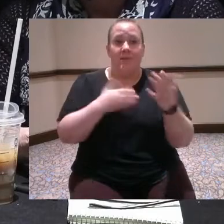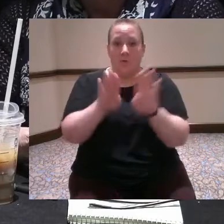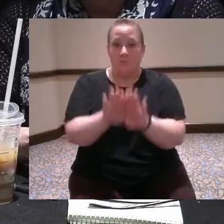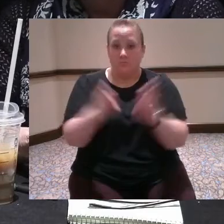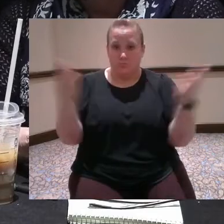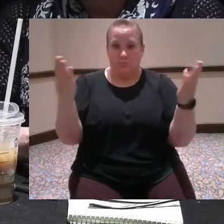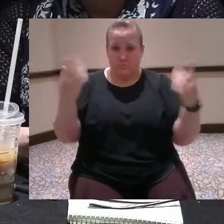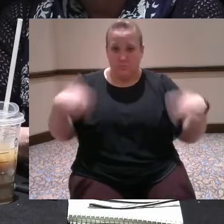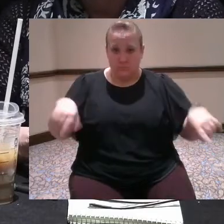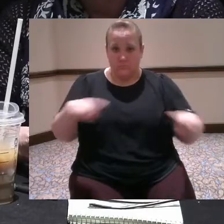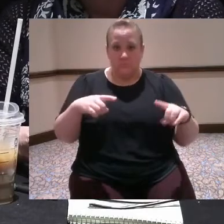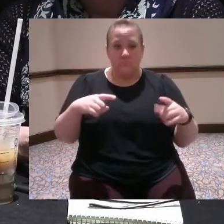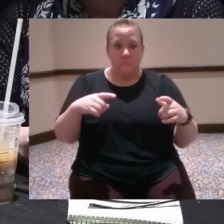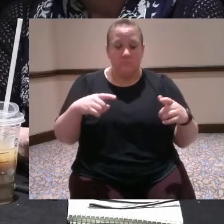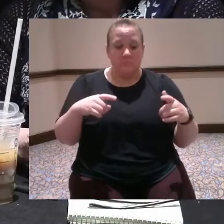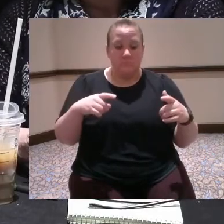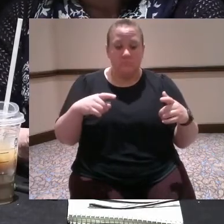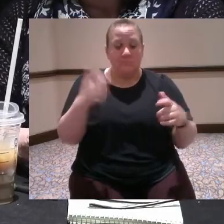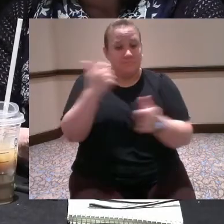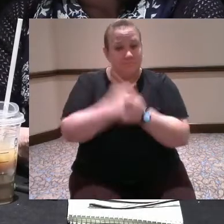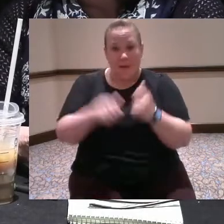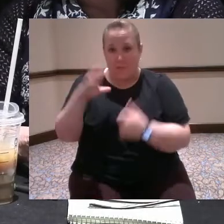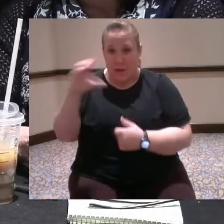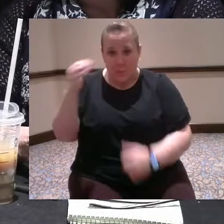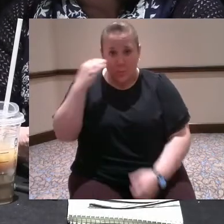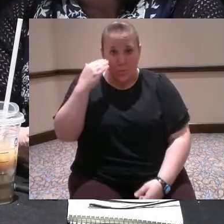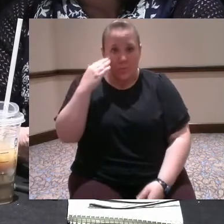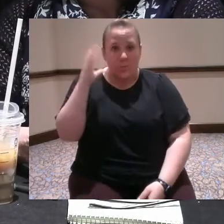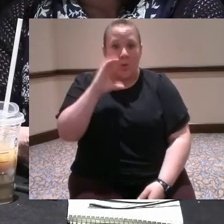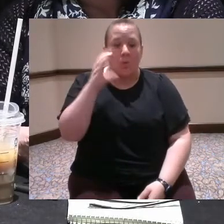doors, you know, as every company is looking for